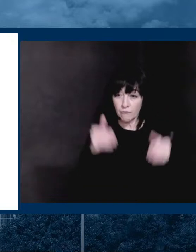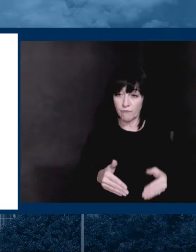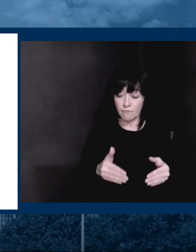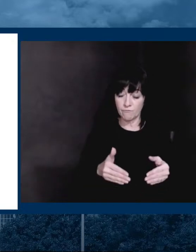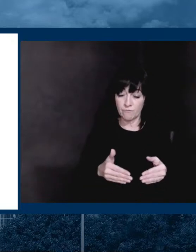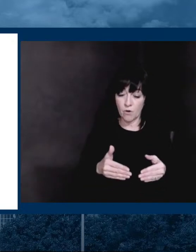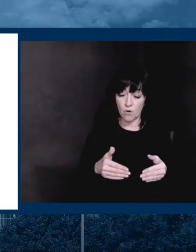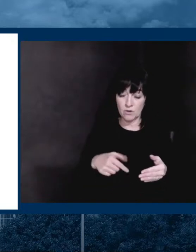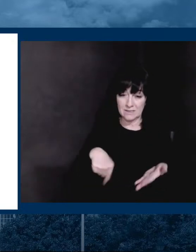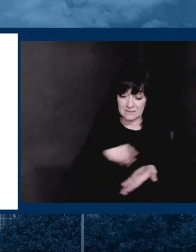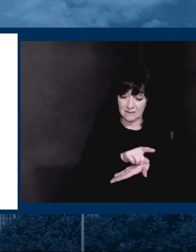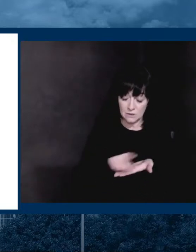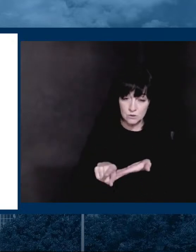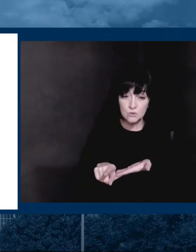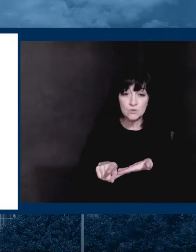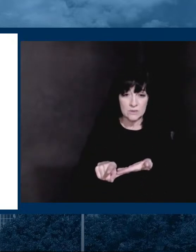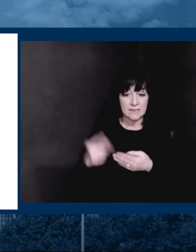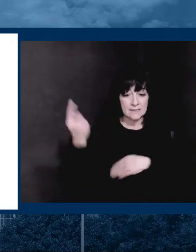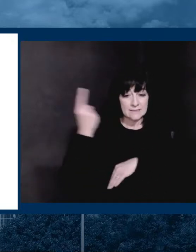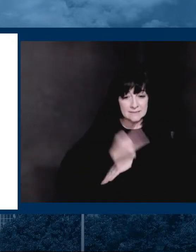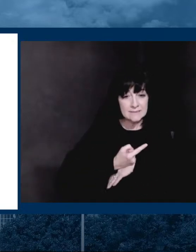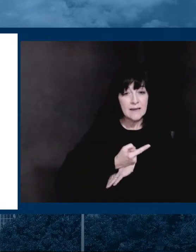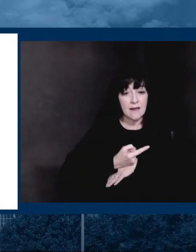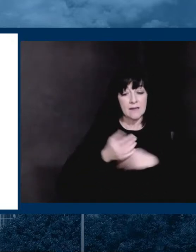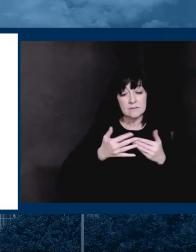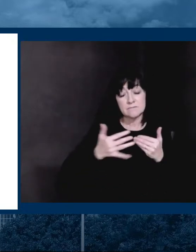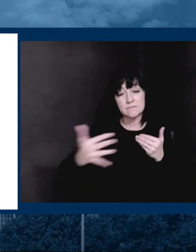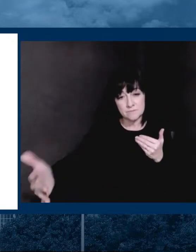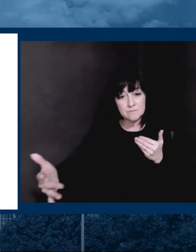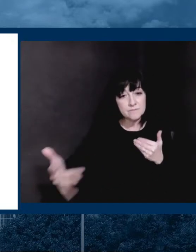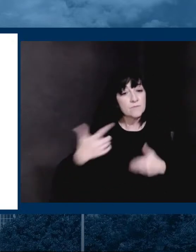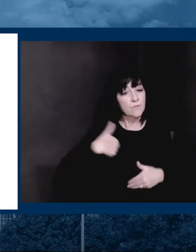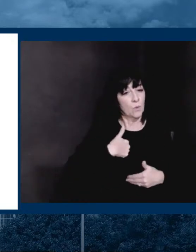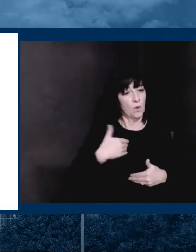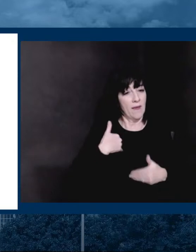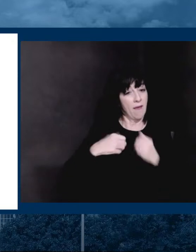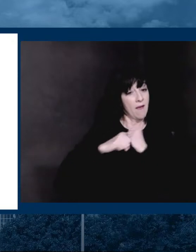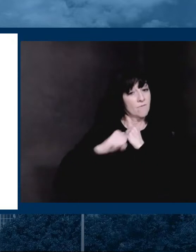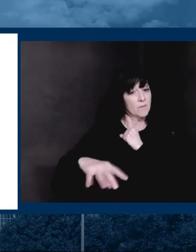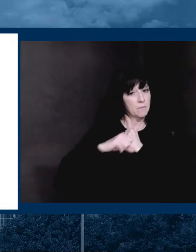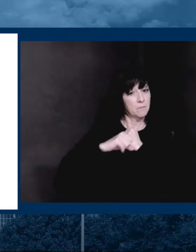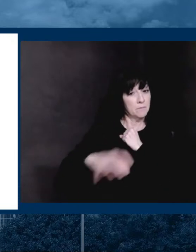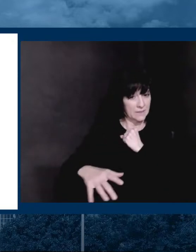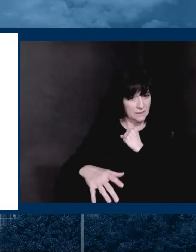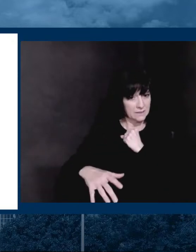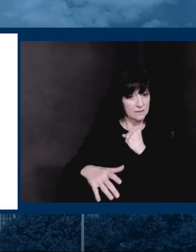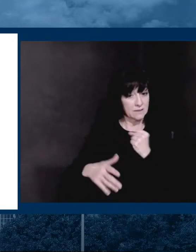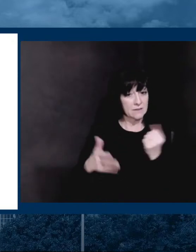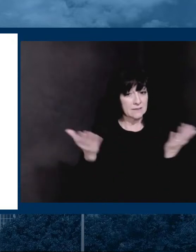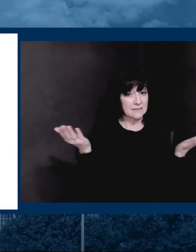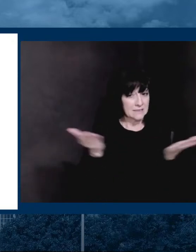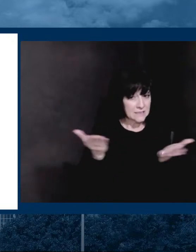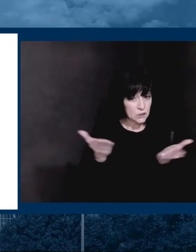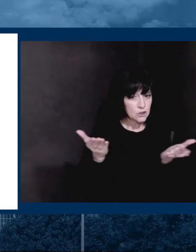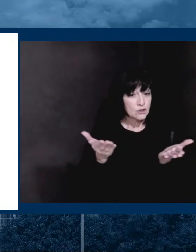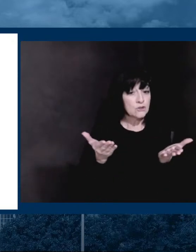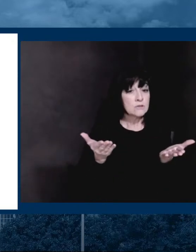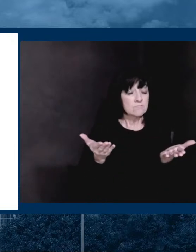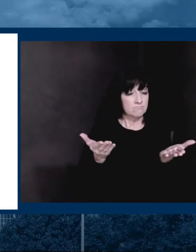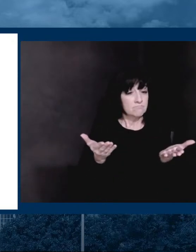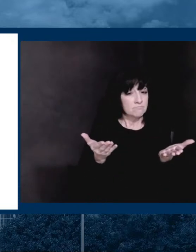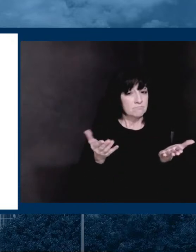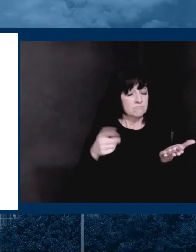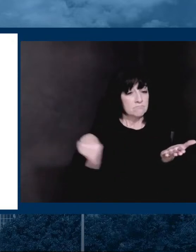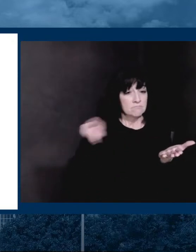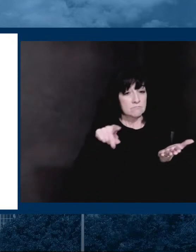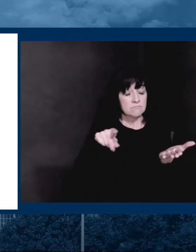it. We have media on the call and a handful of